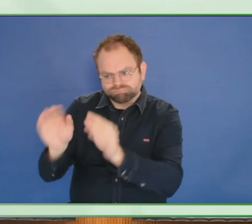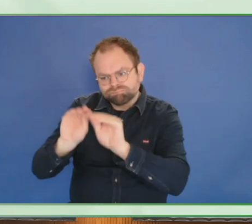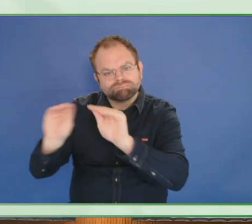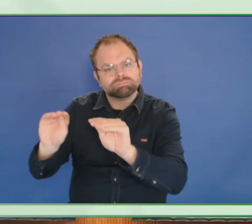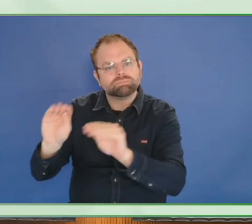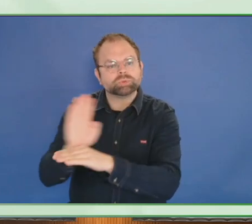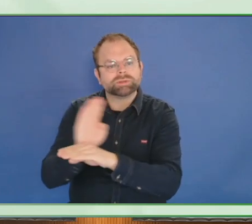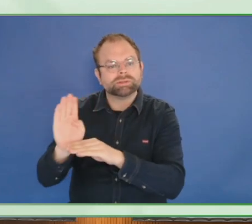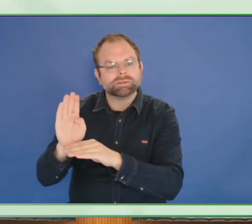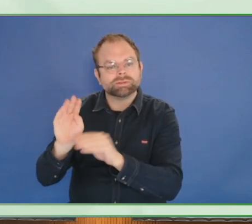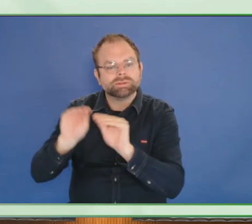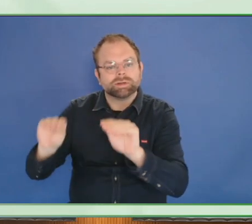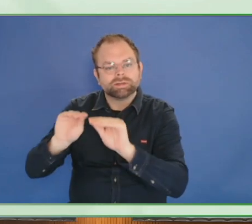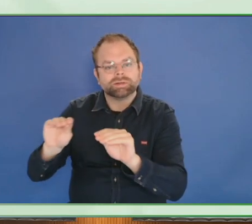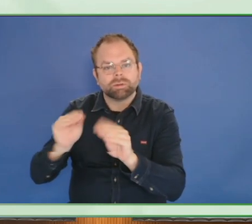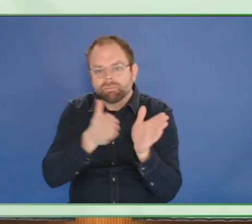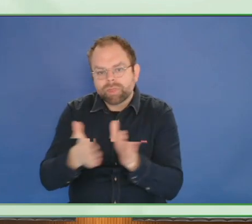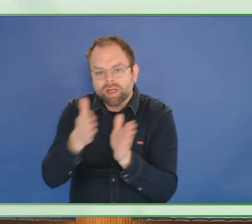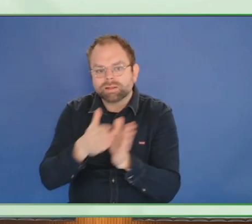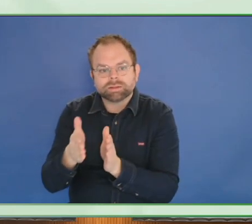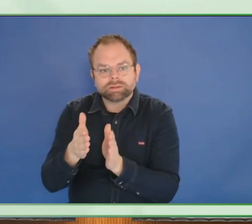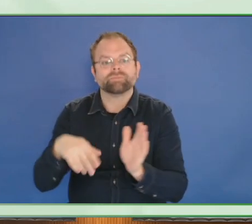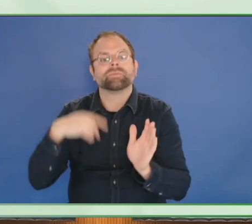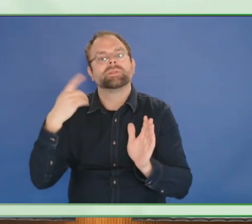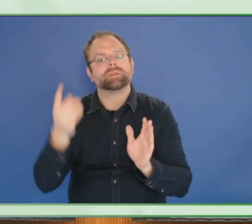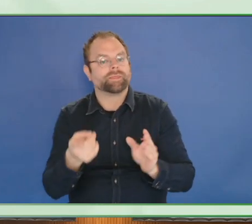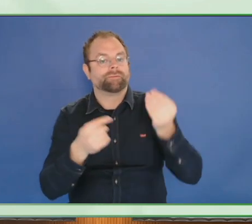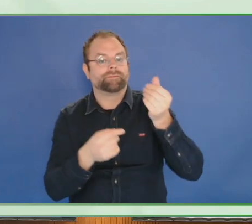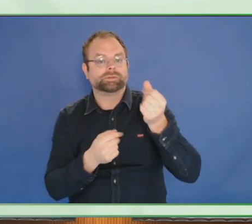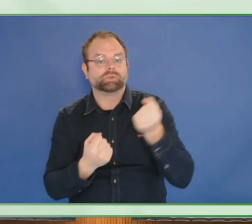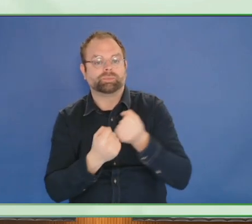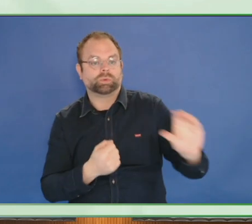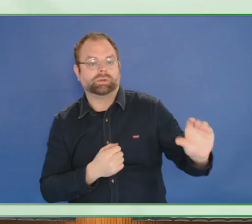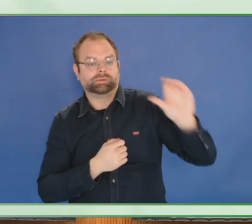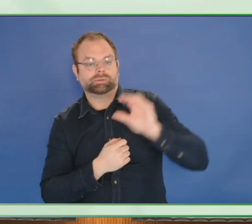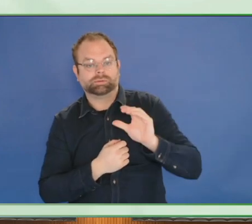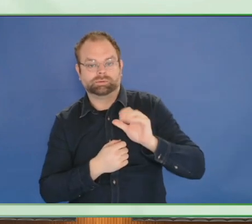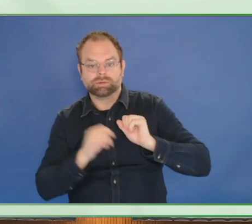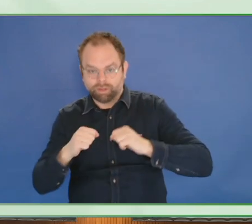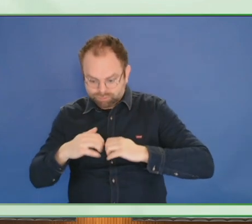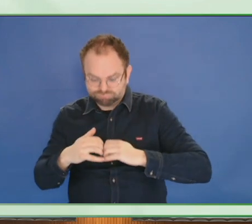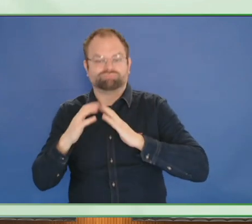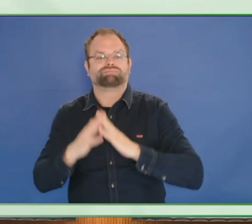This is the 3 hubs the 3 tracks that I mentioned before.